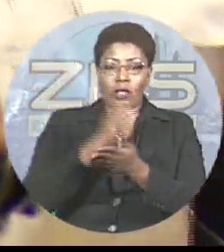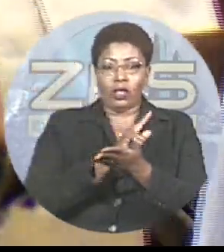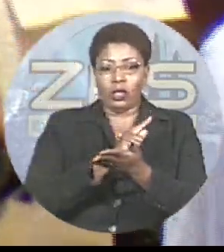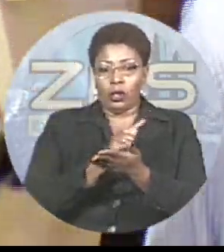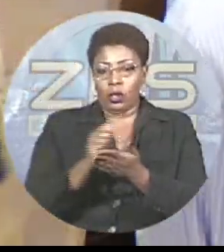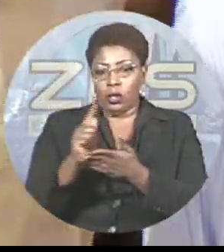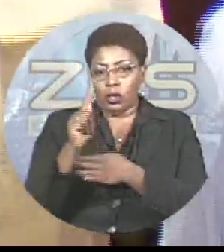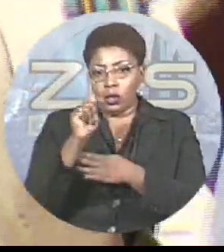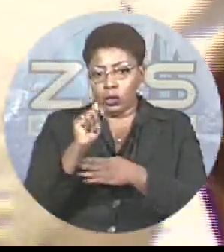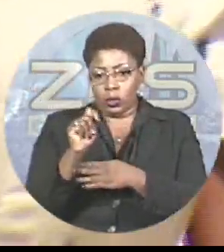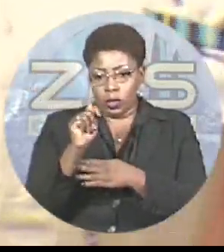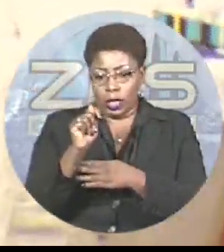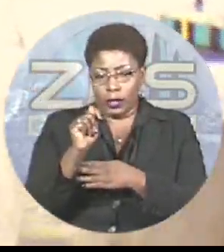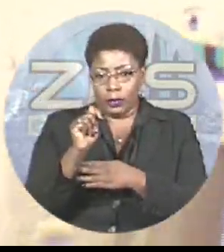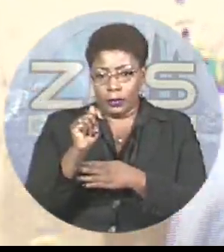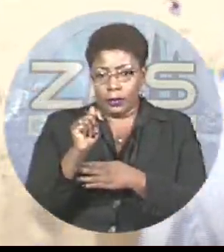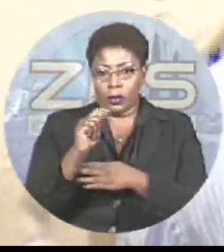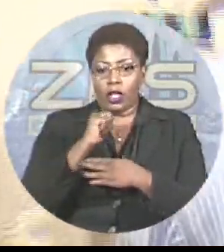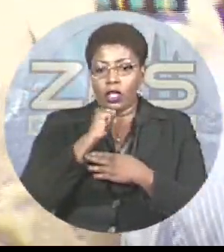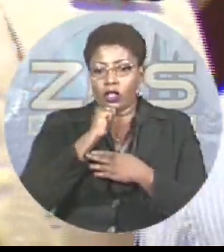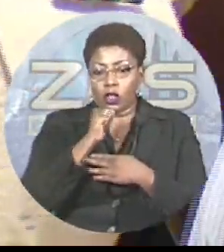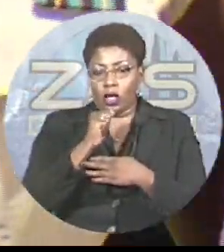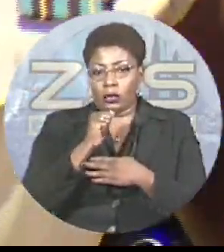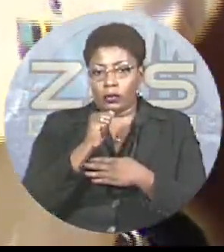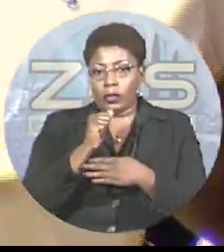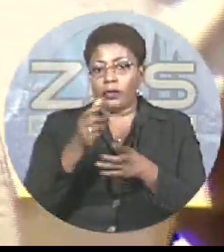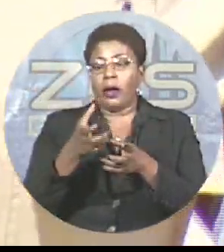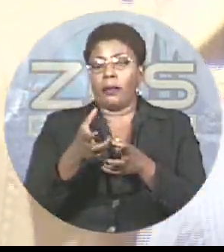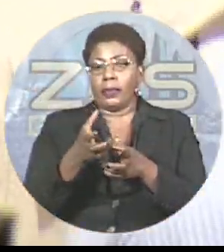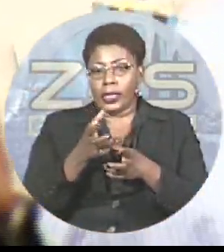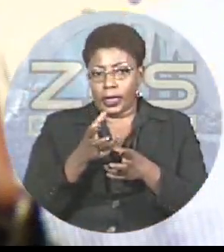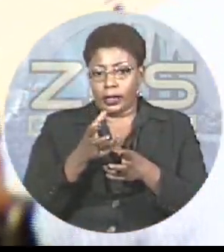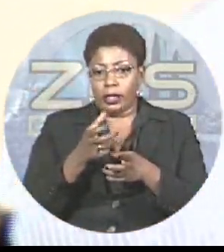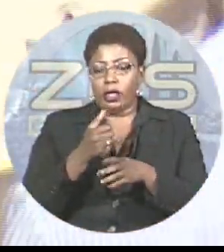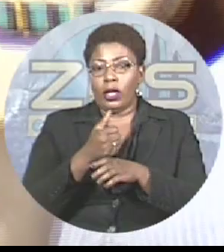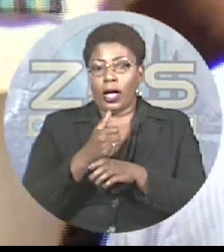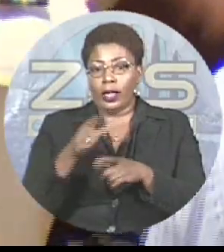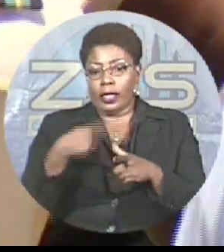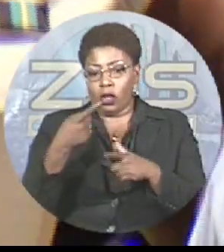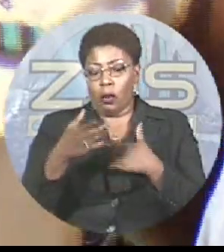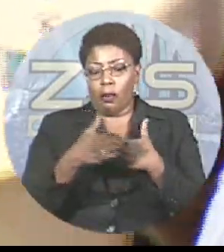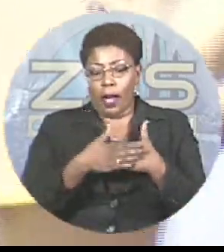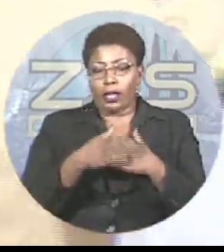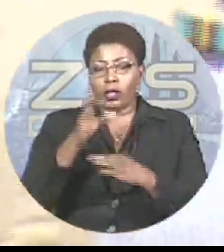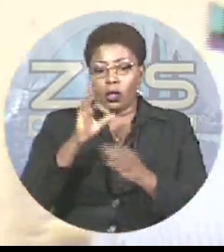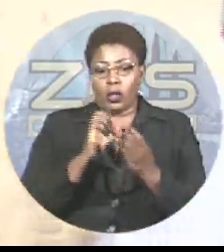following an altercation. Knowles was not required to plead to the charge, and he's expected to return to court on September 14th.